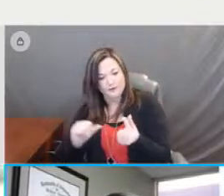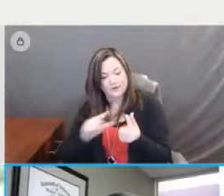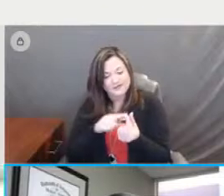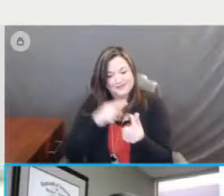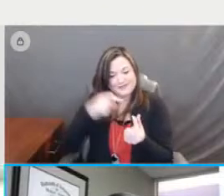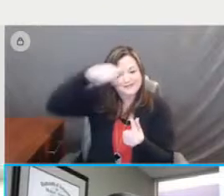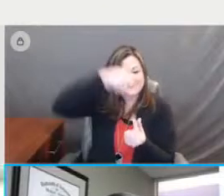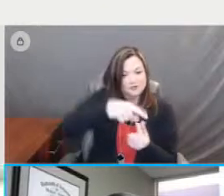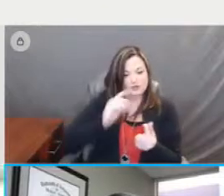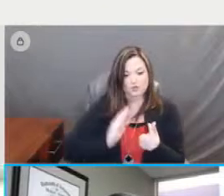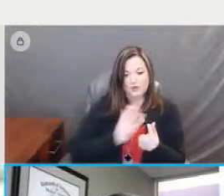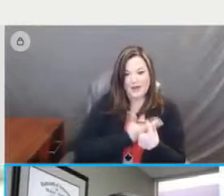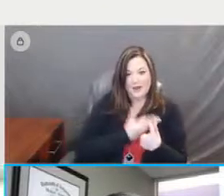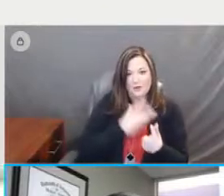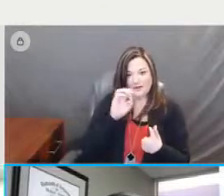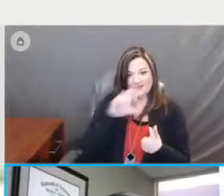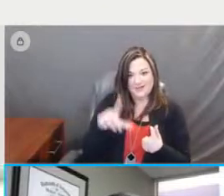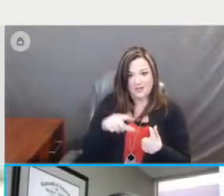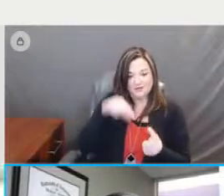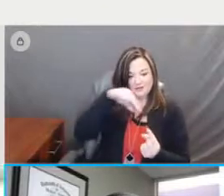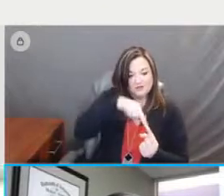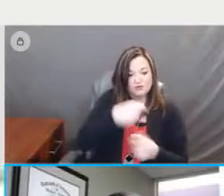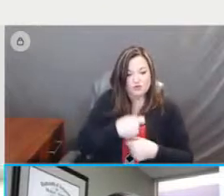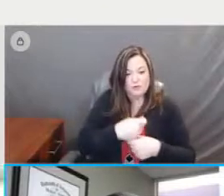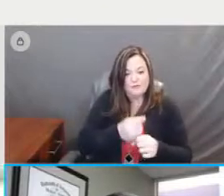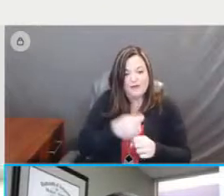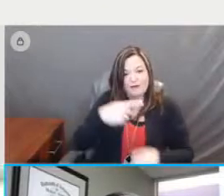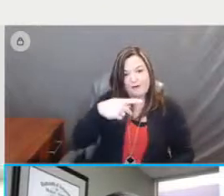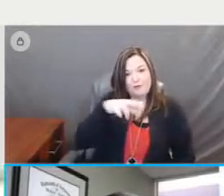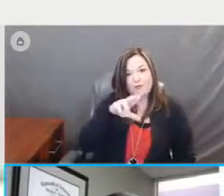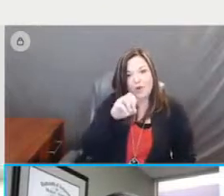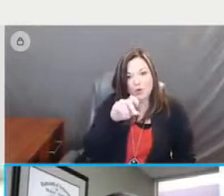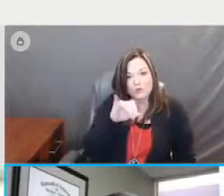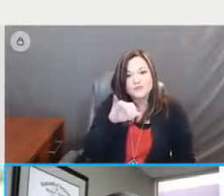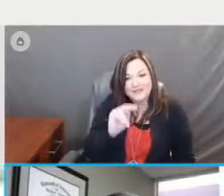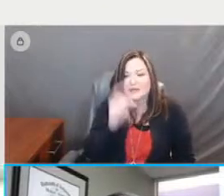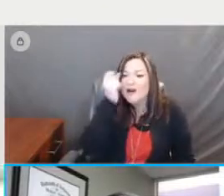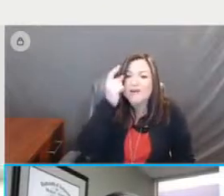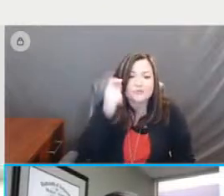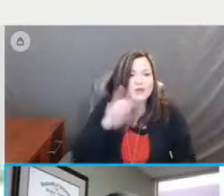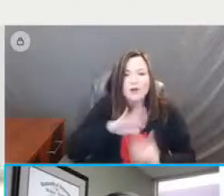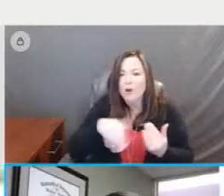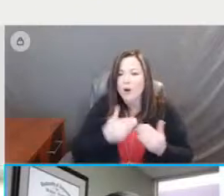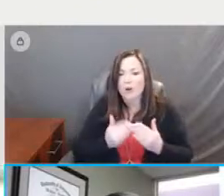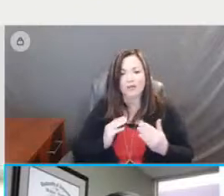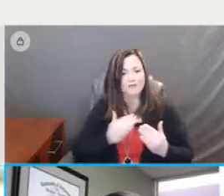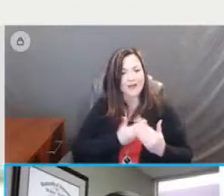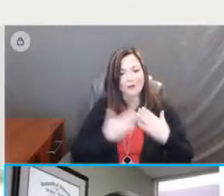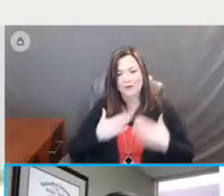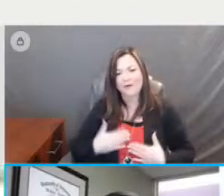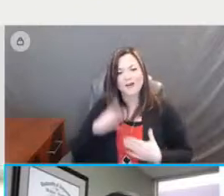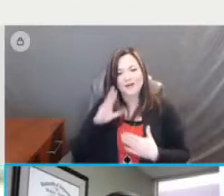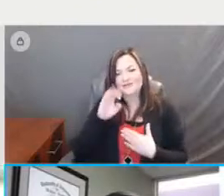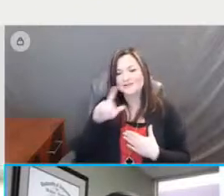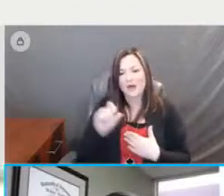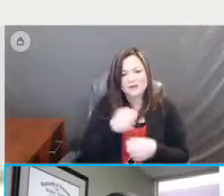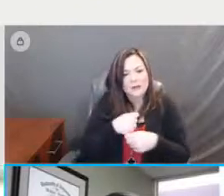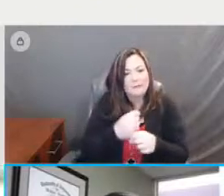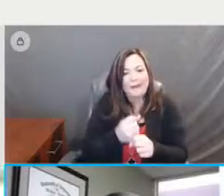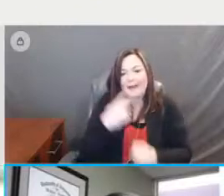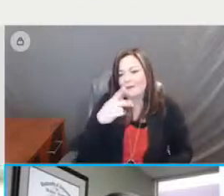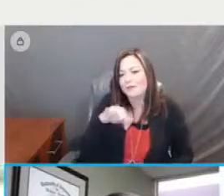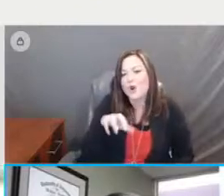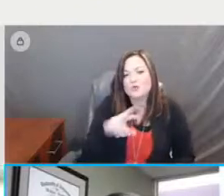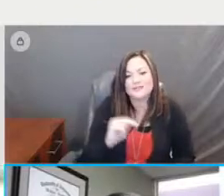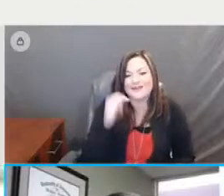our own cells to make a protein. Now, every cell in our body makes proteins every second of every day.